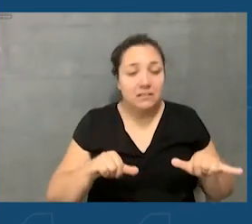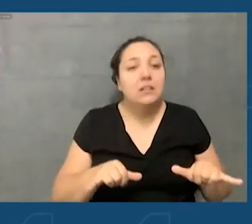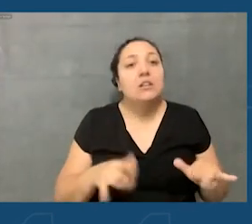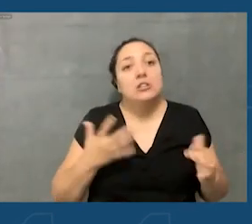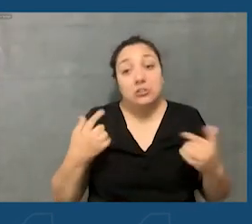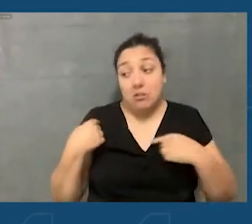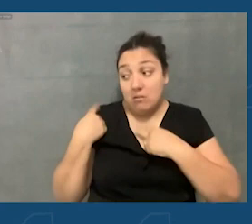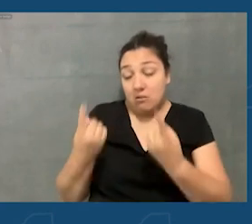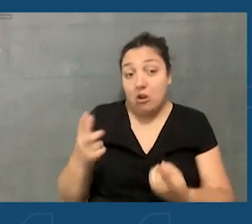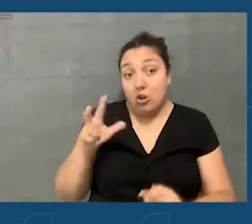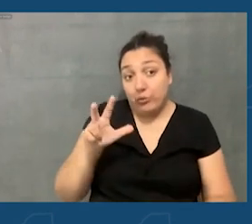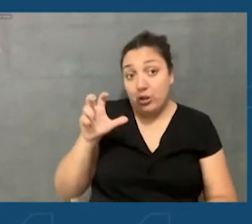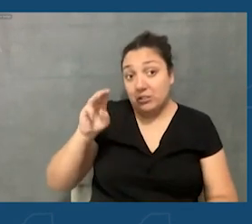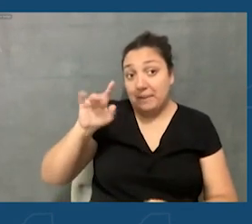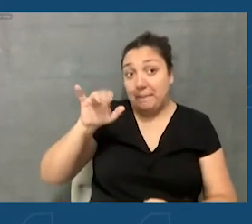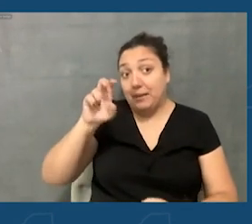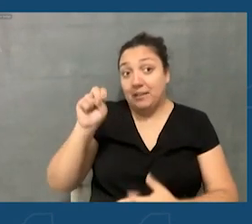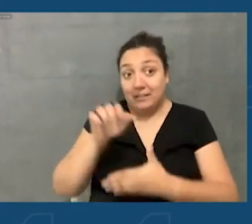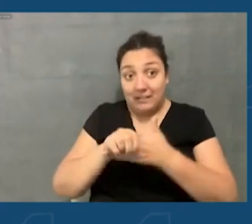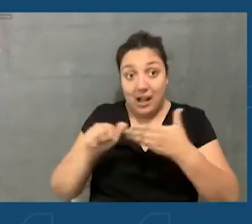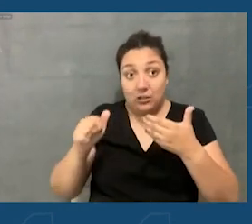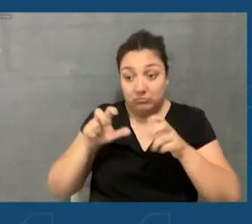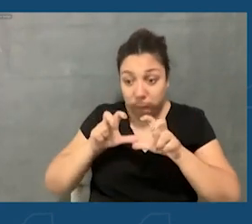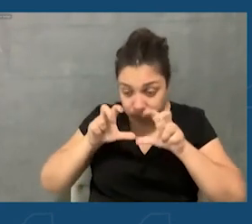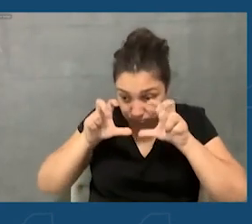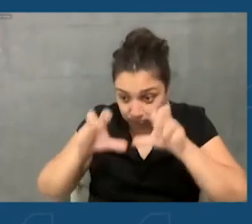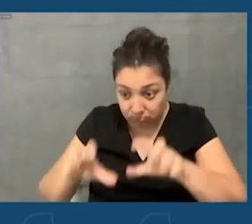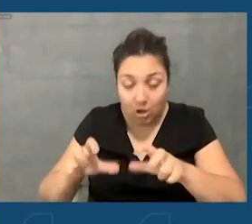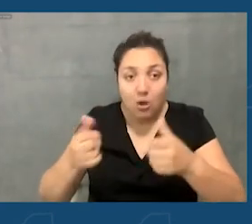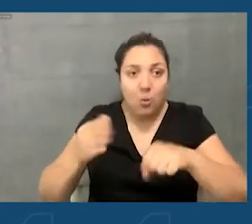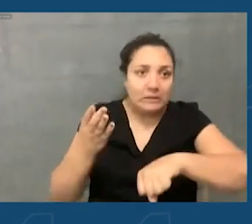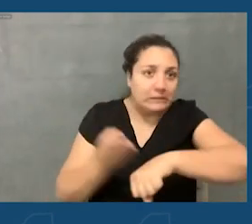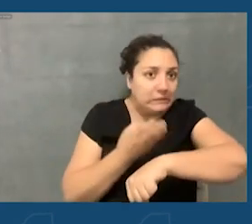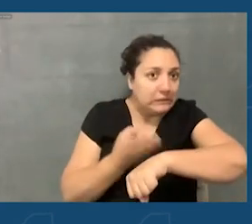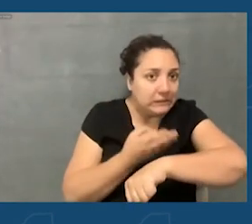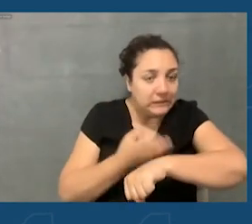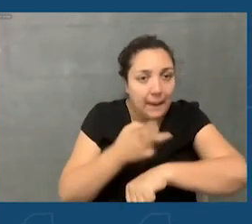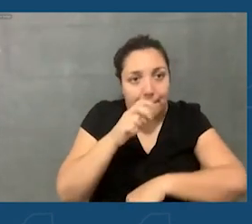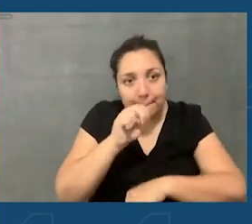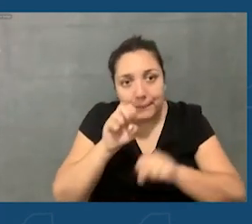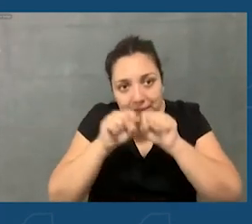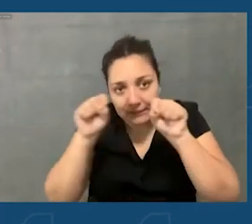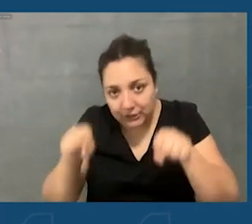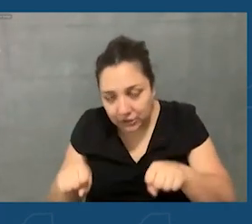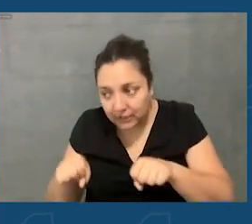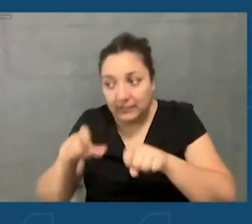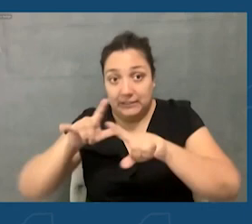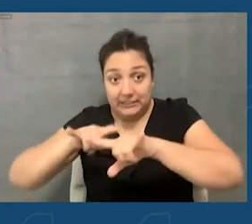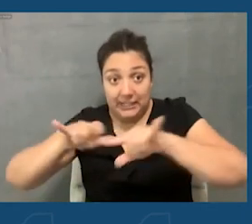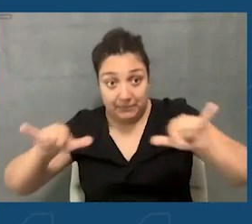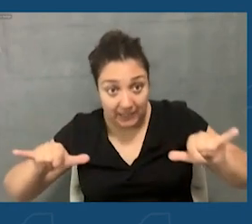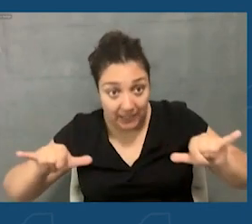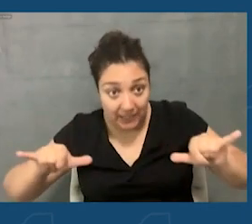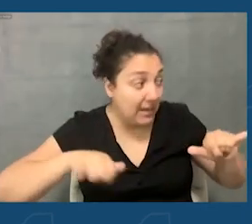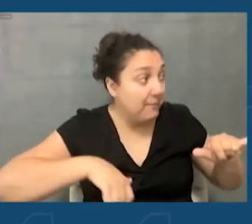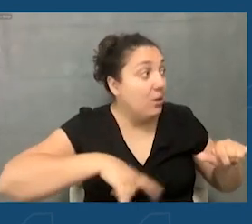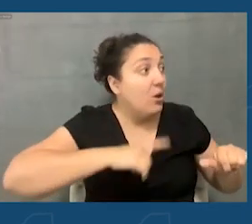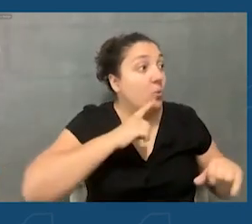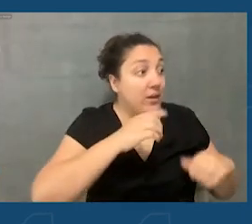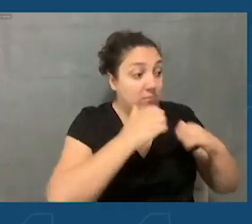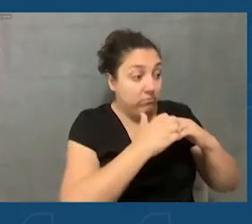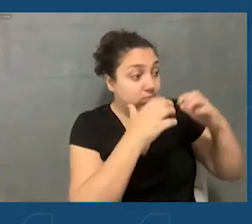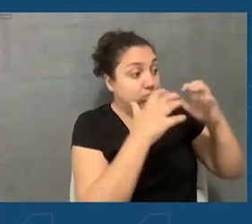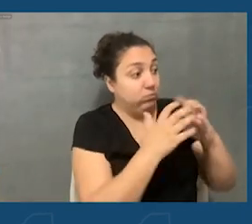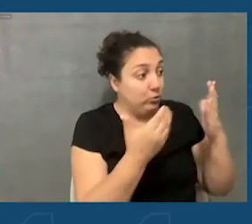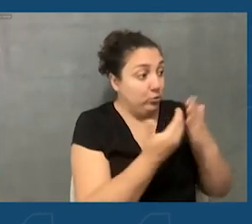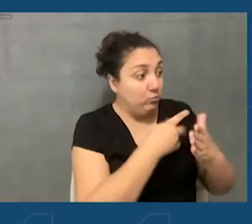$300 million trying to keep Penn Station operational while we build these major projects. Not to mention taking the